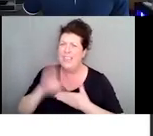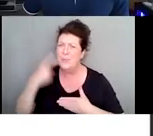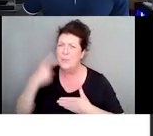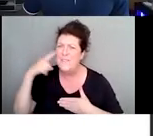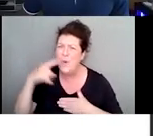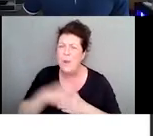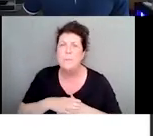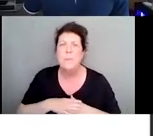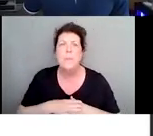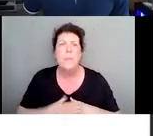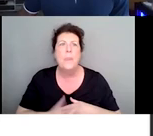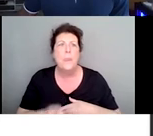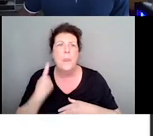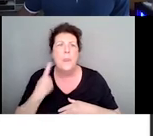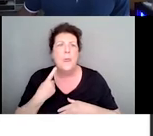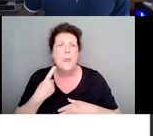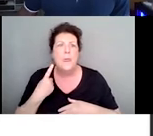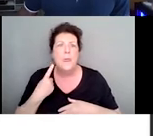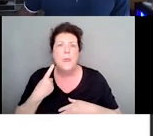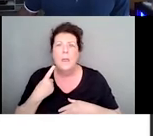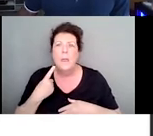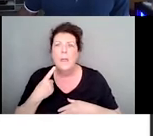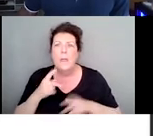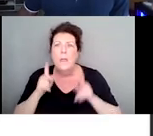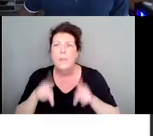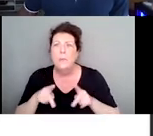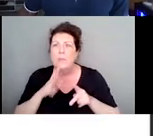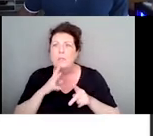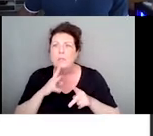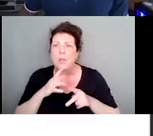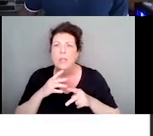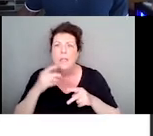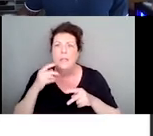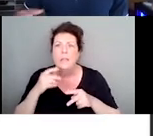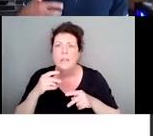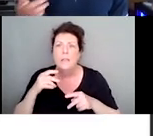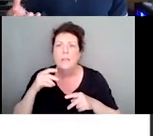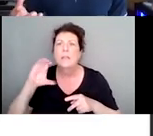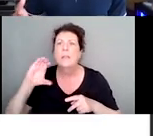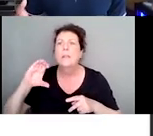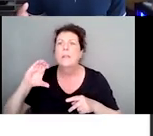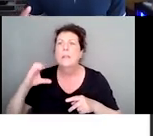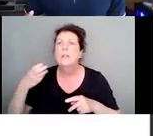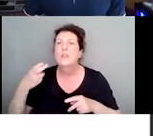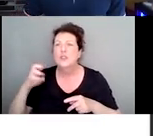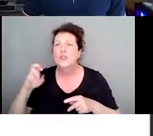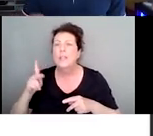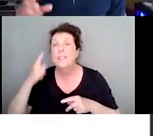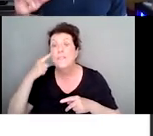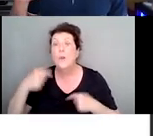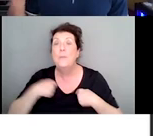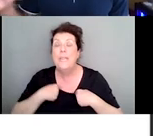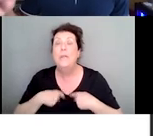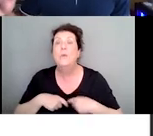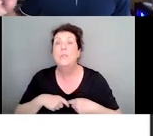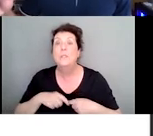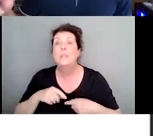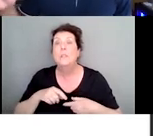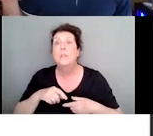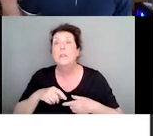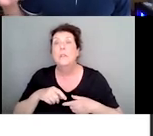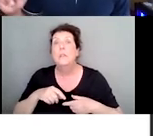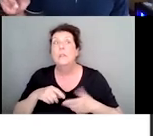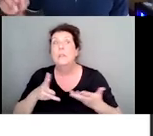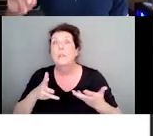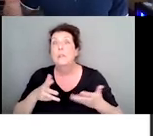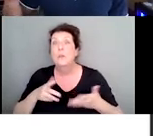was, it was Wanda writing their story and, you know, and as writers do, sometimes we don't always, we don't always tell